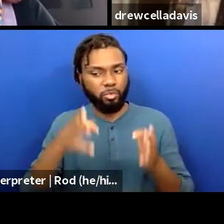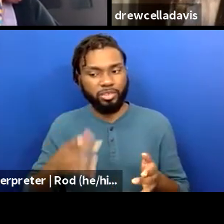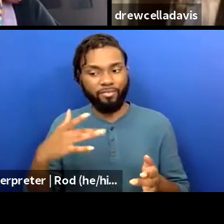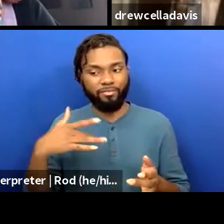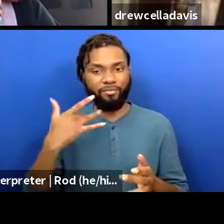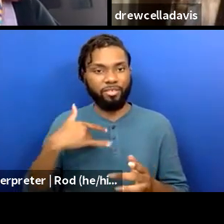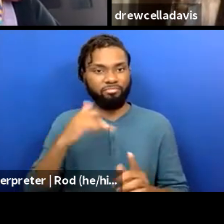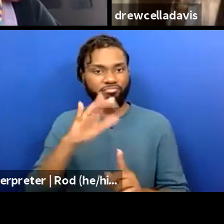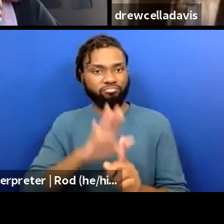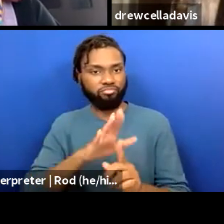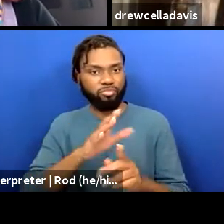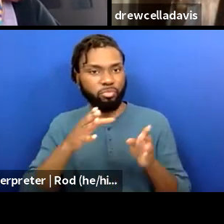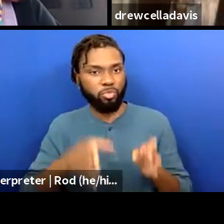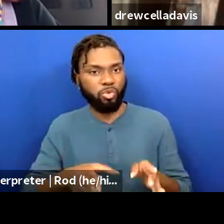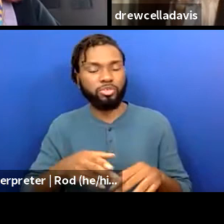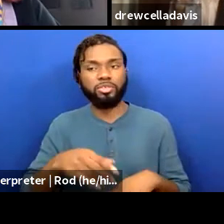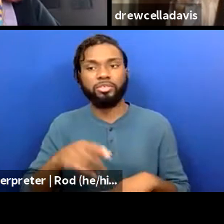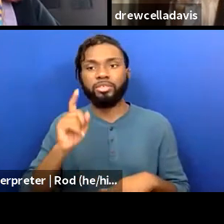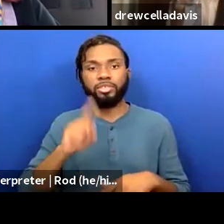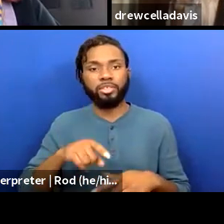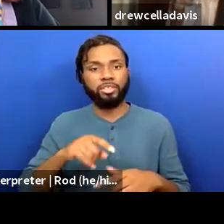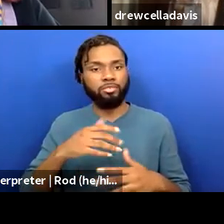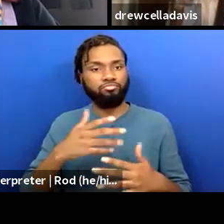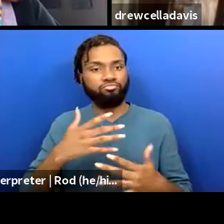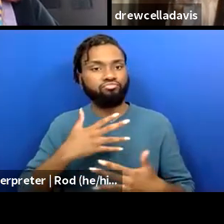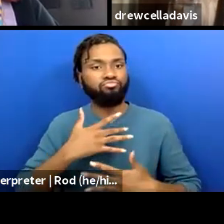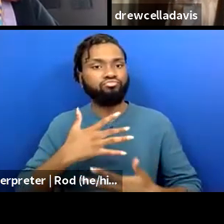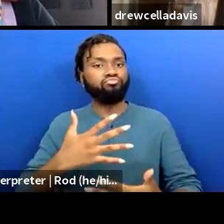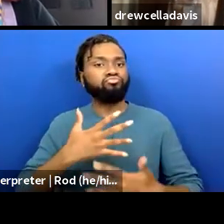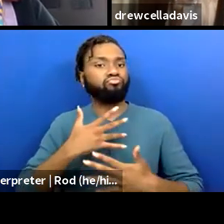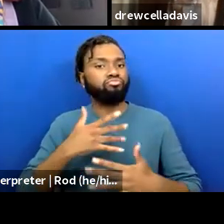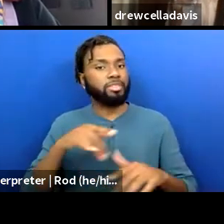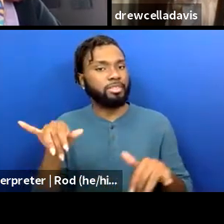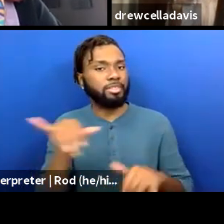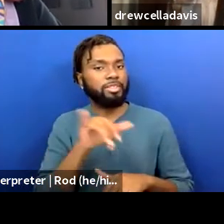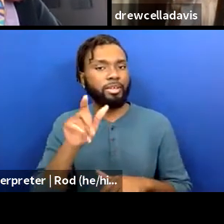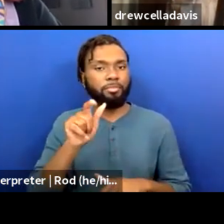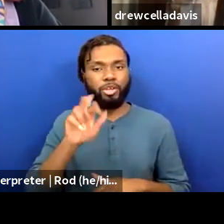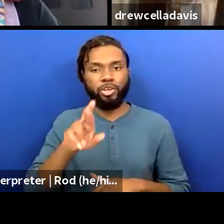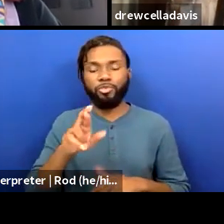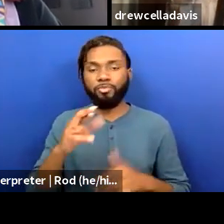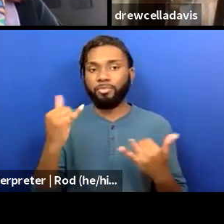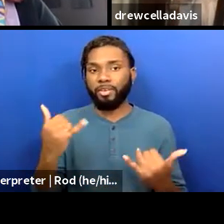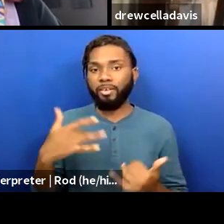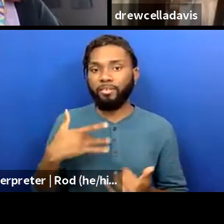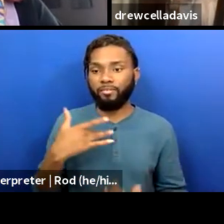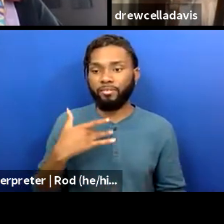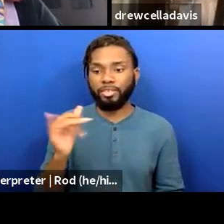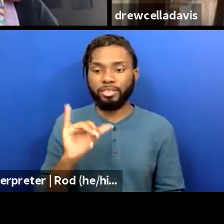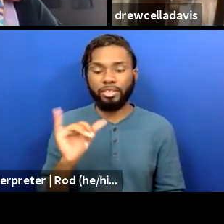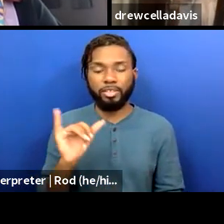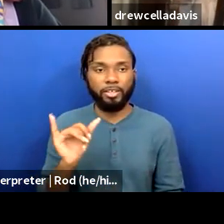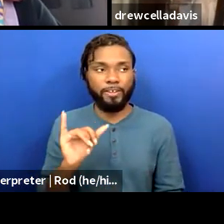the same, breathe the same air. And it feels to me right now like